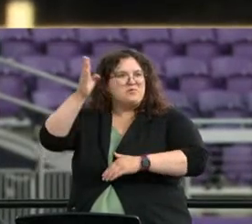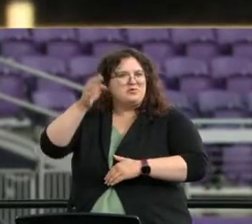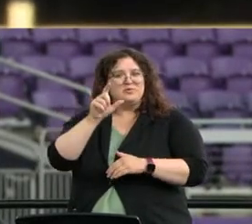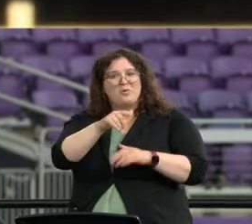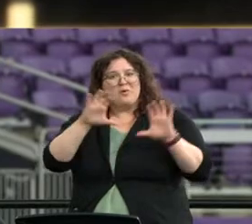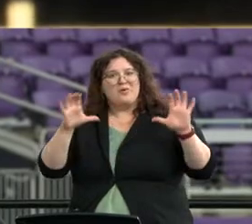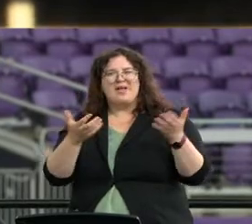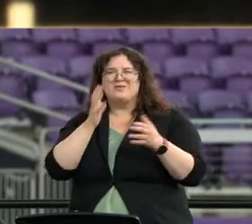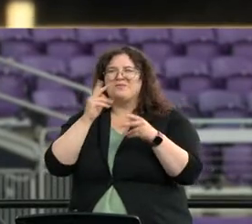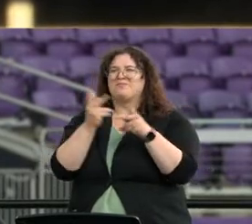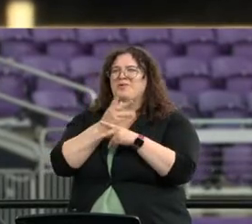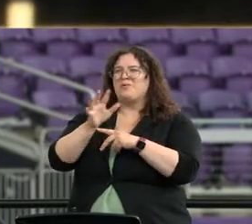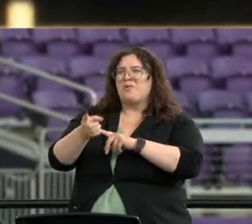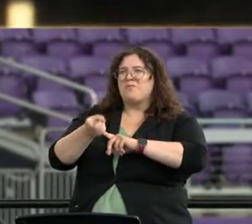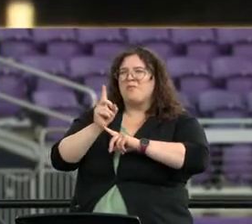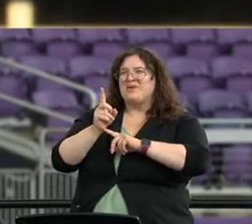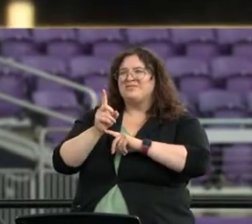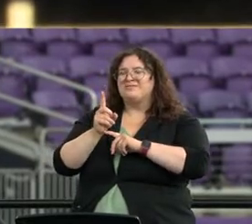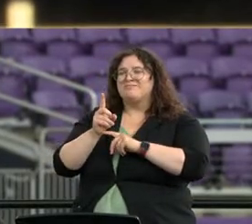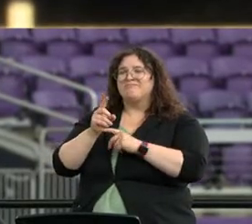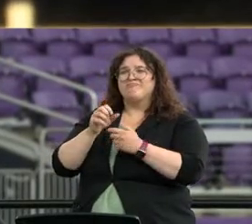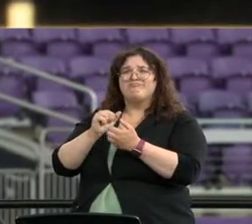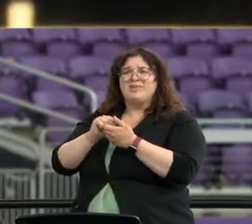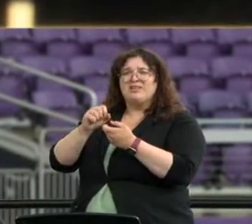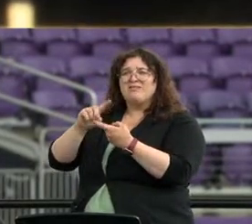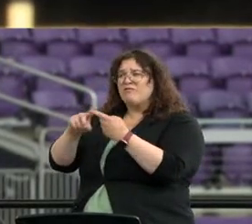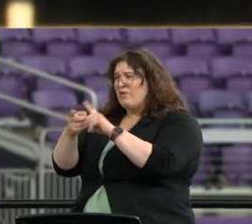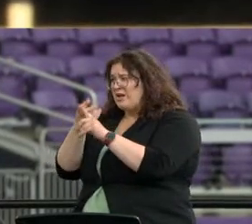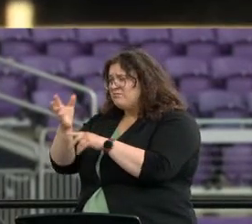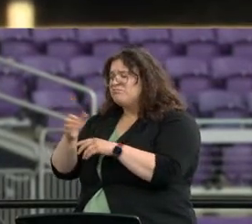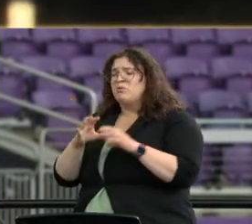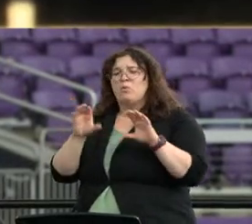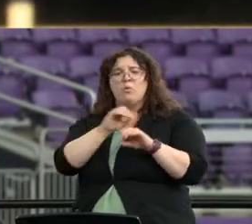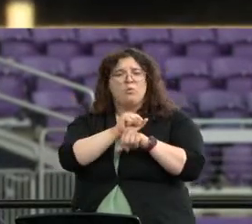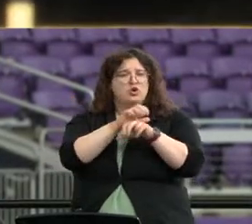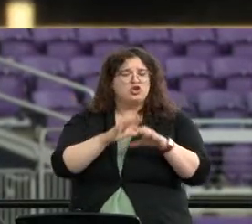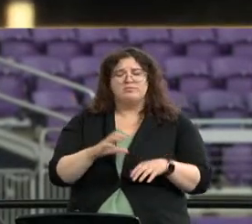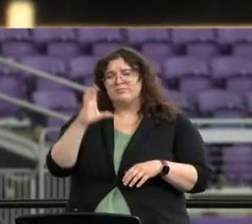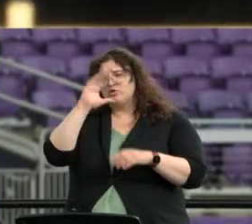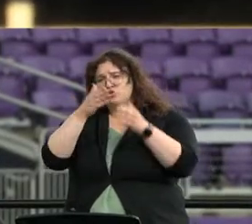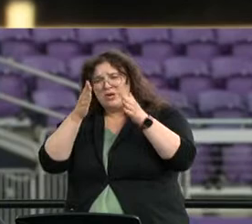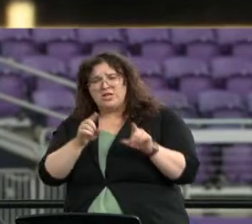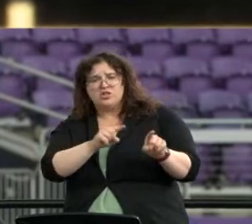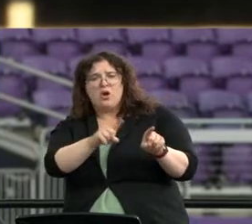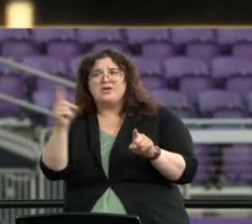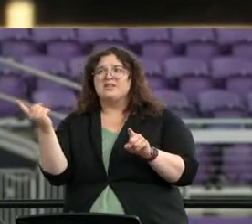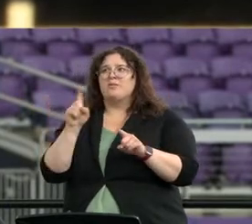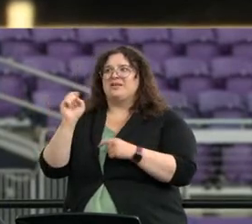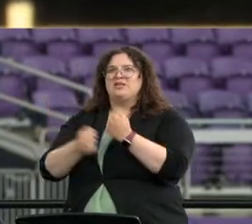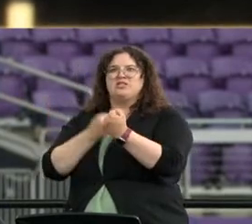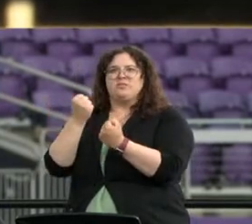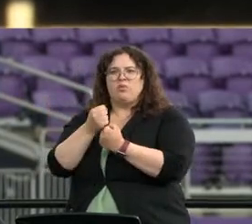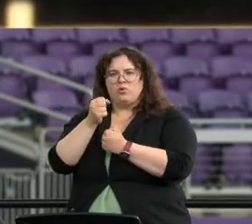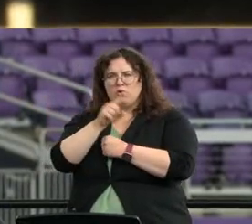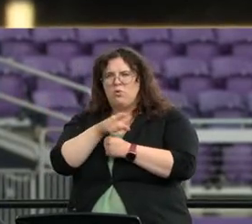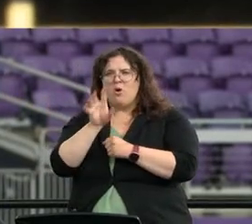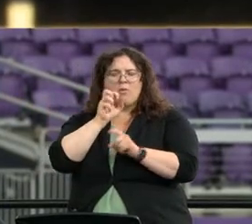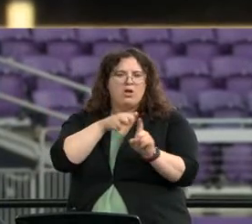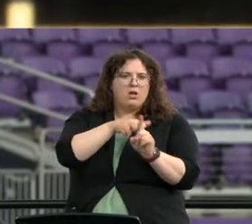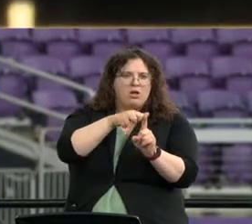find your moment to make the day of a friend, a coworker, a stranger, or simply someone in need of support in that